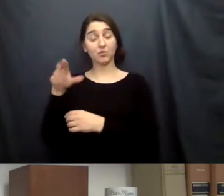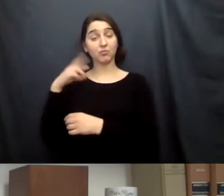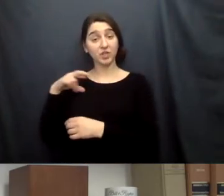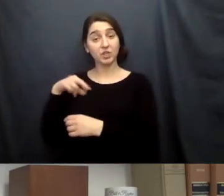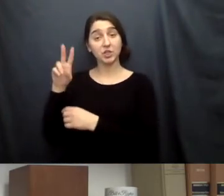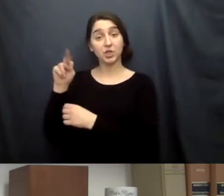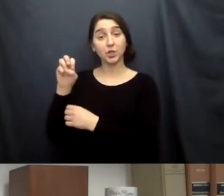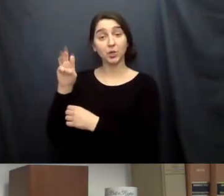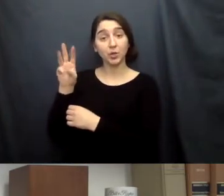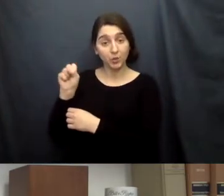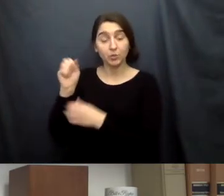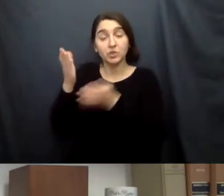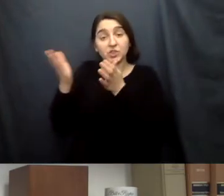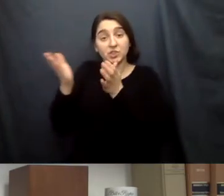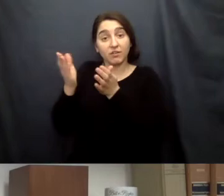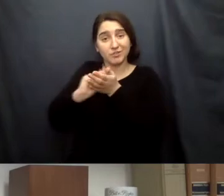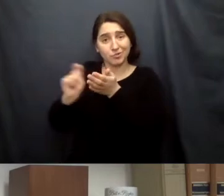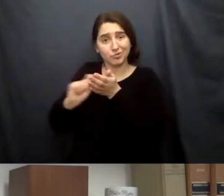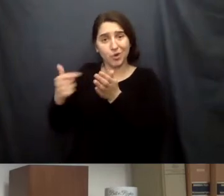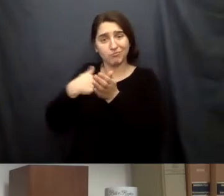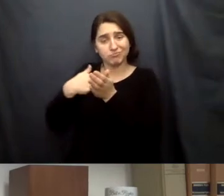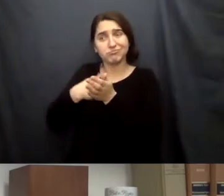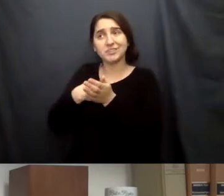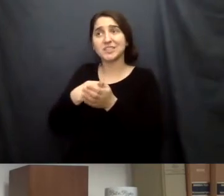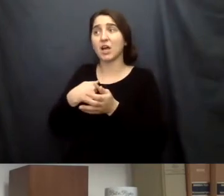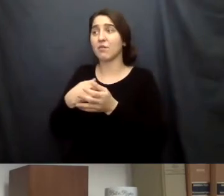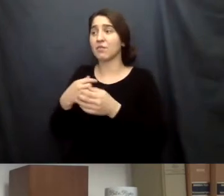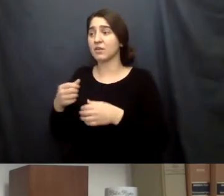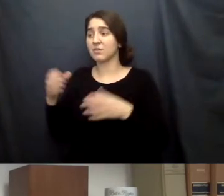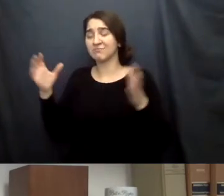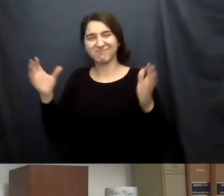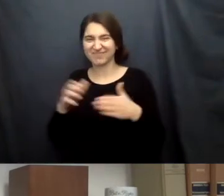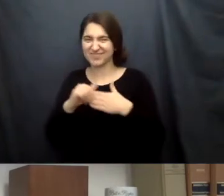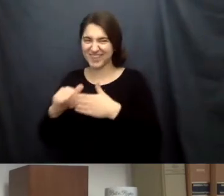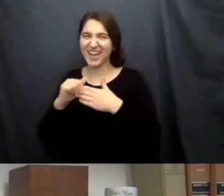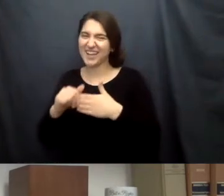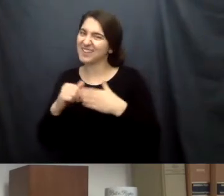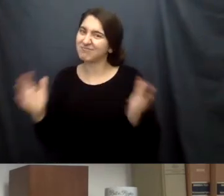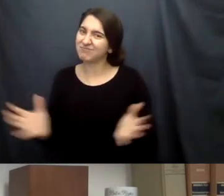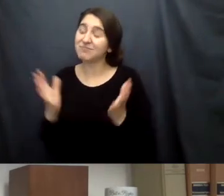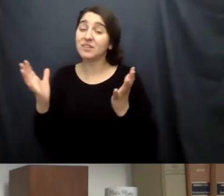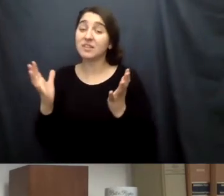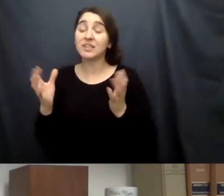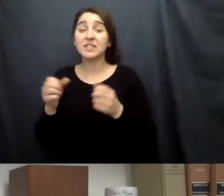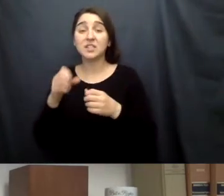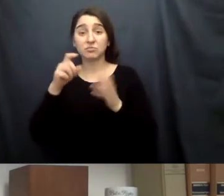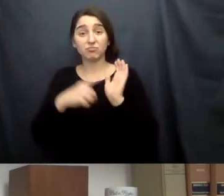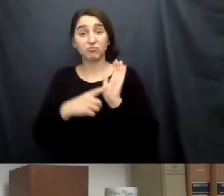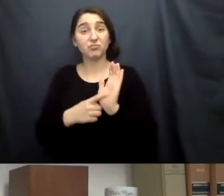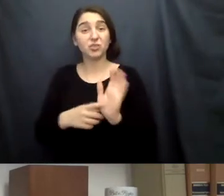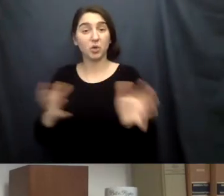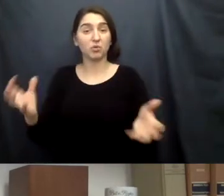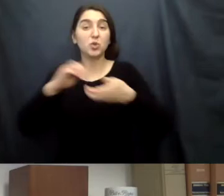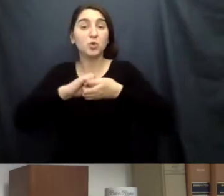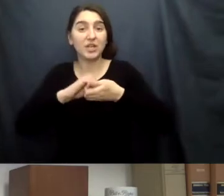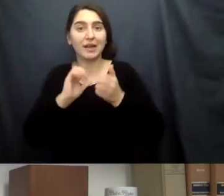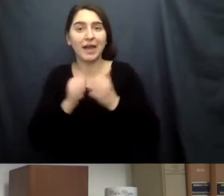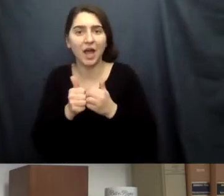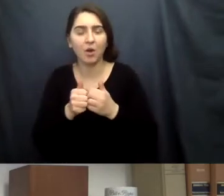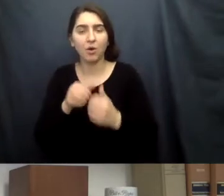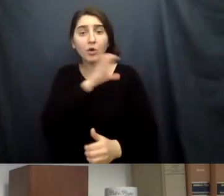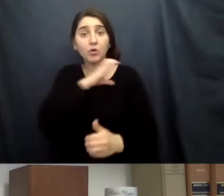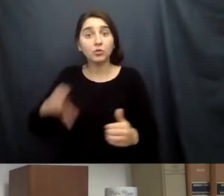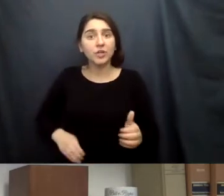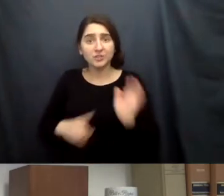function. I recently wrote for Religion News Service about a misguided effort to bind Americans